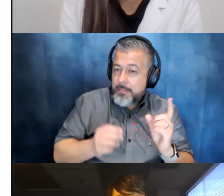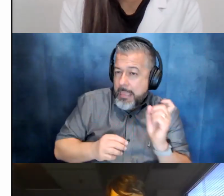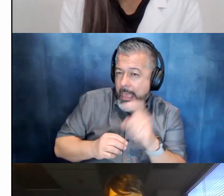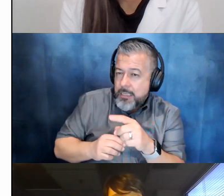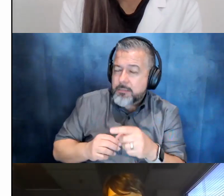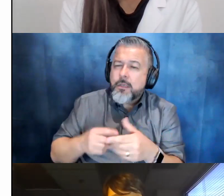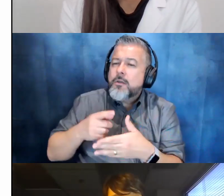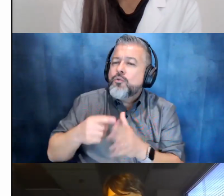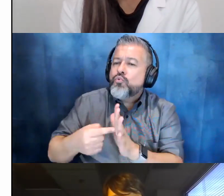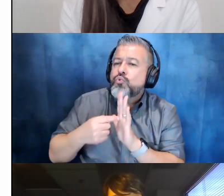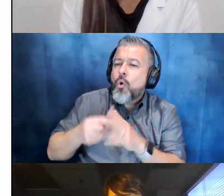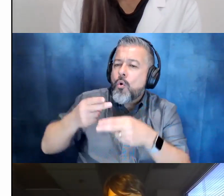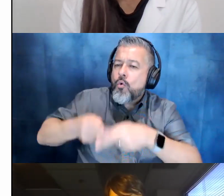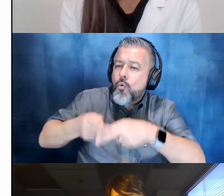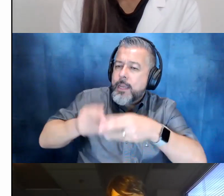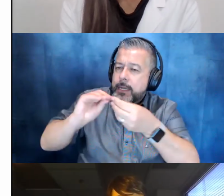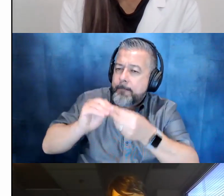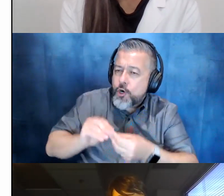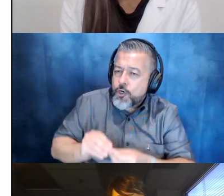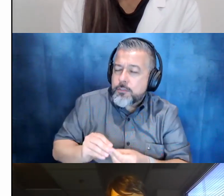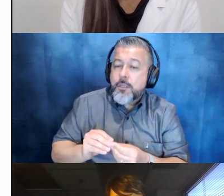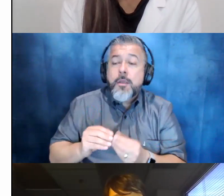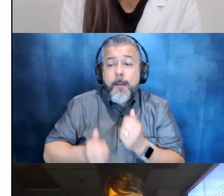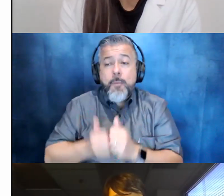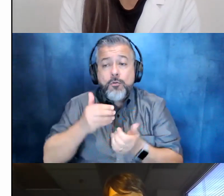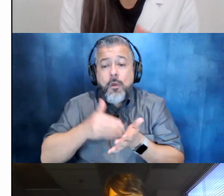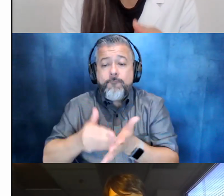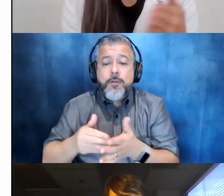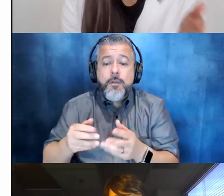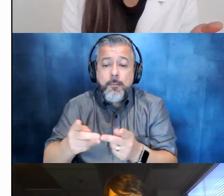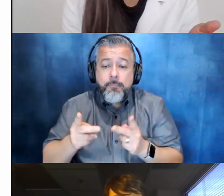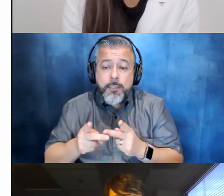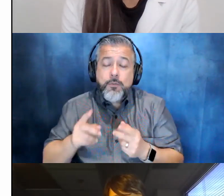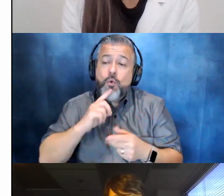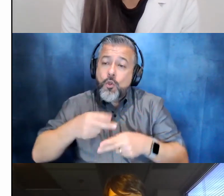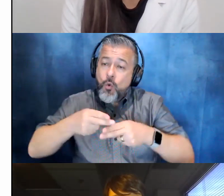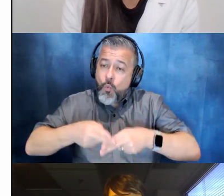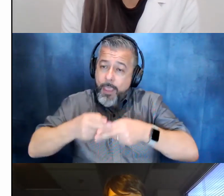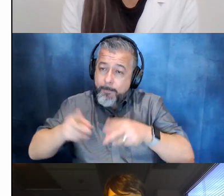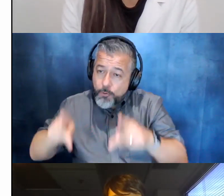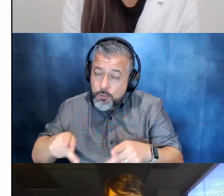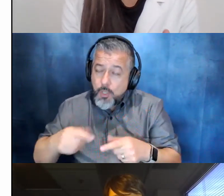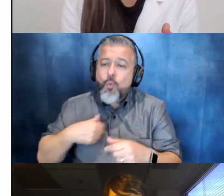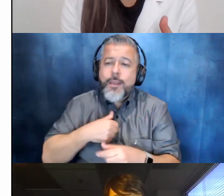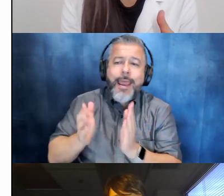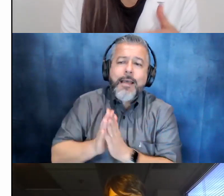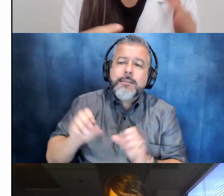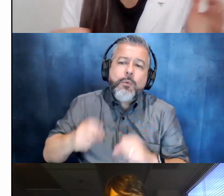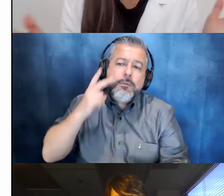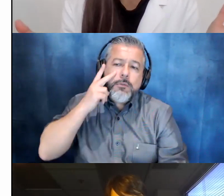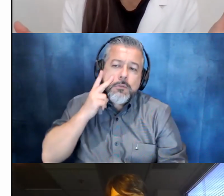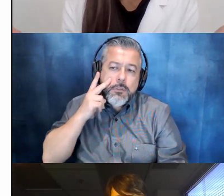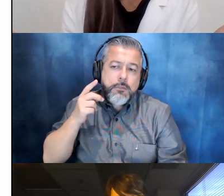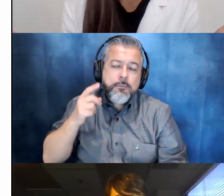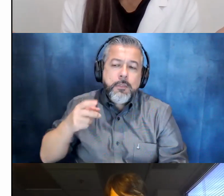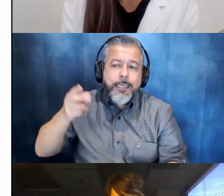been? Most facilities will periodically weigh their residents. And so you can ask for a backlog,